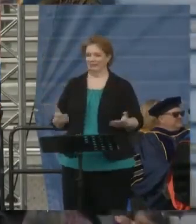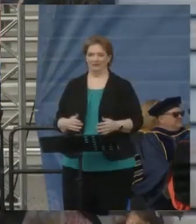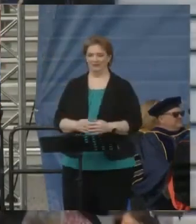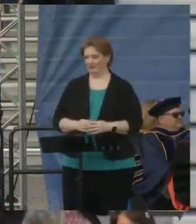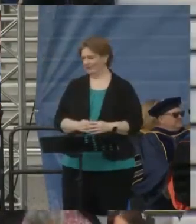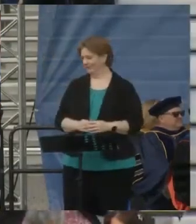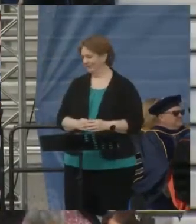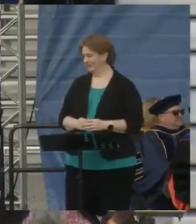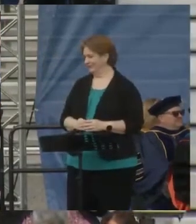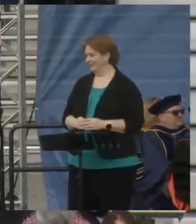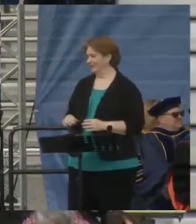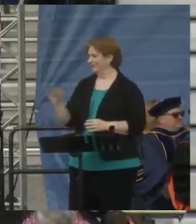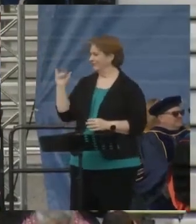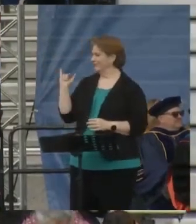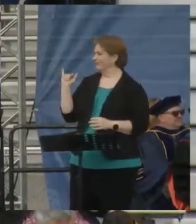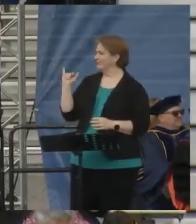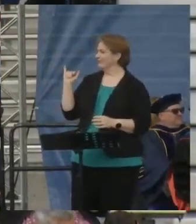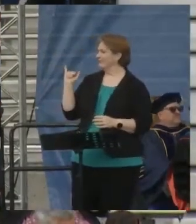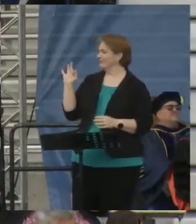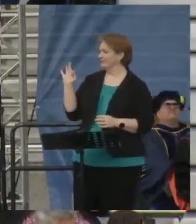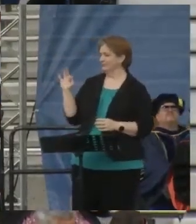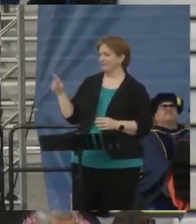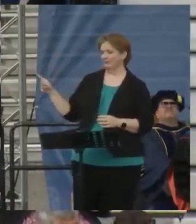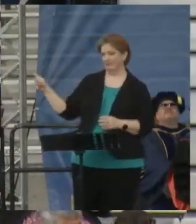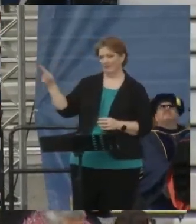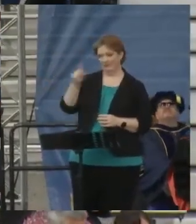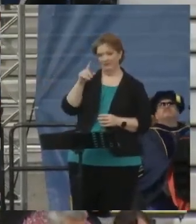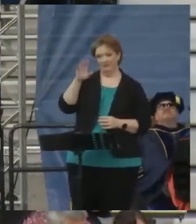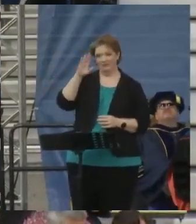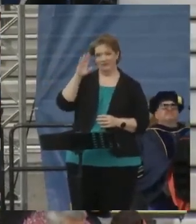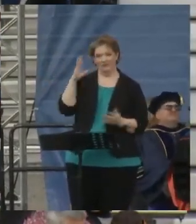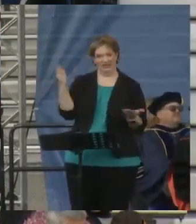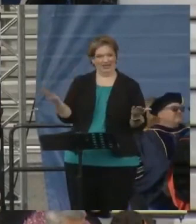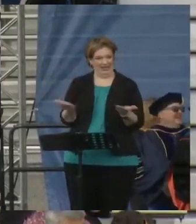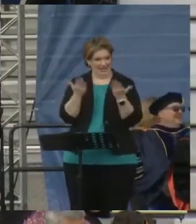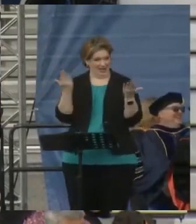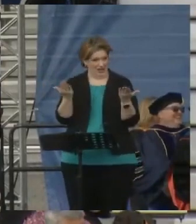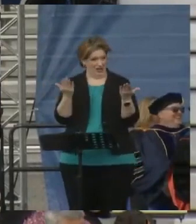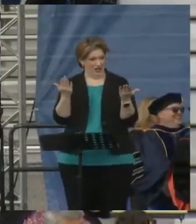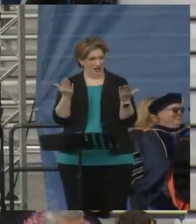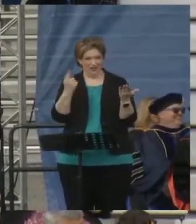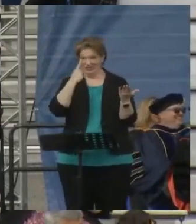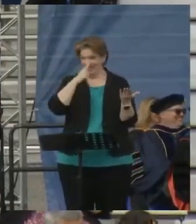And now, if you will indulge me, I want a selfie with all of you.